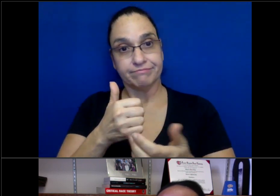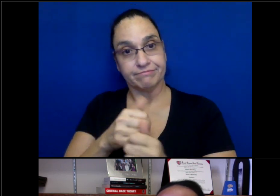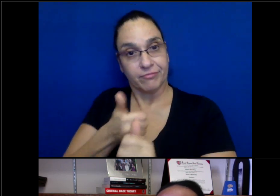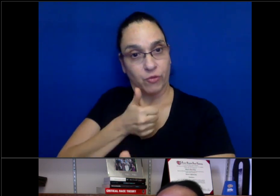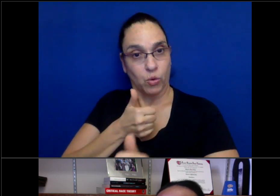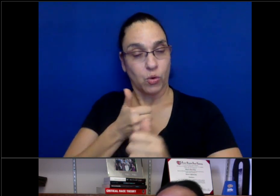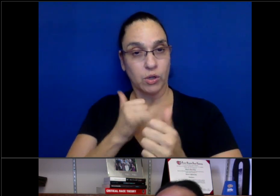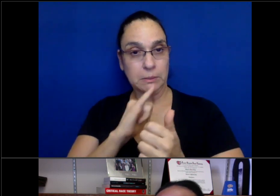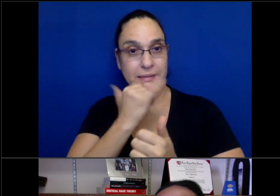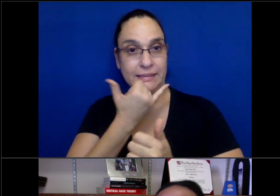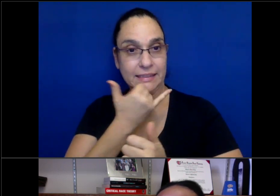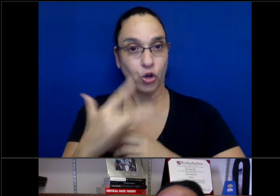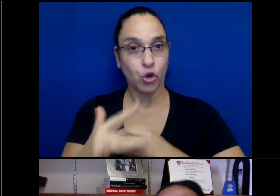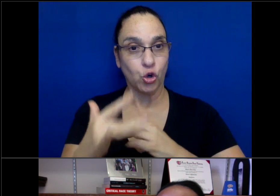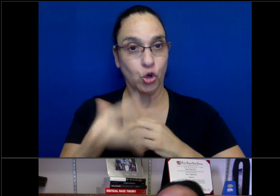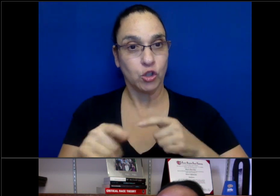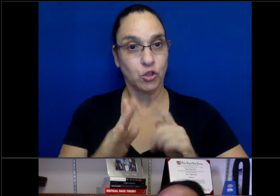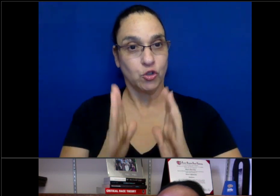early on.